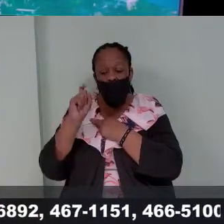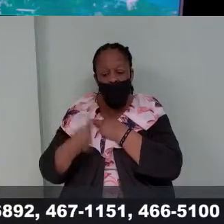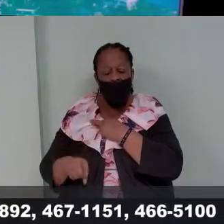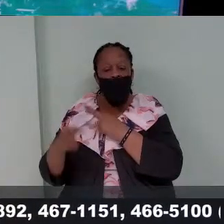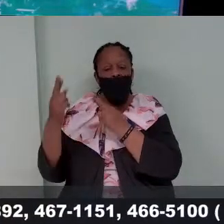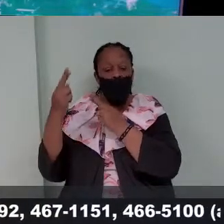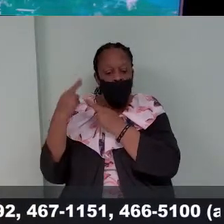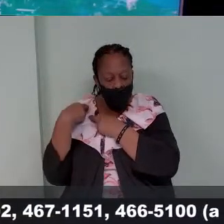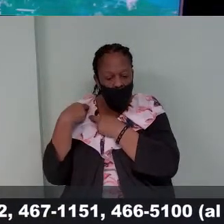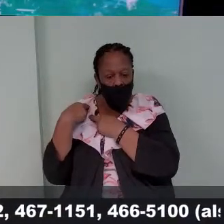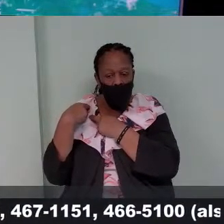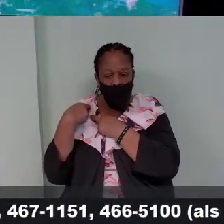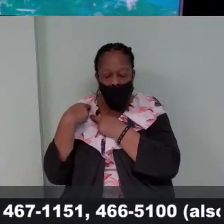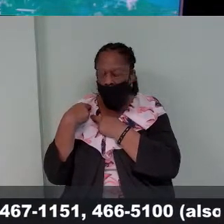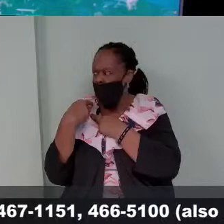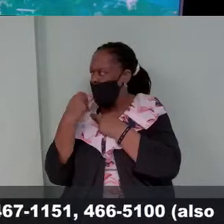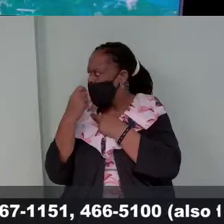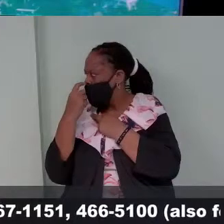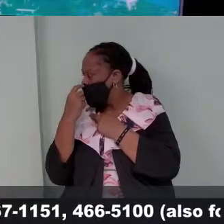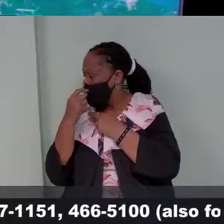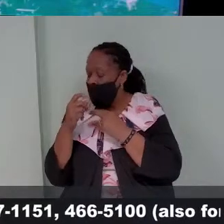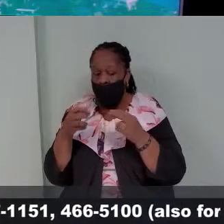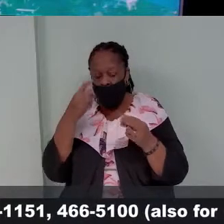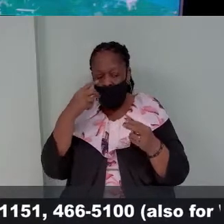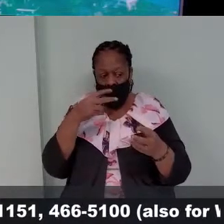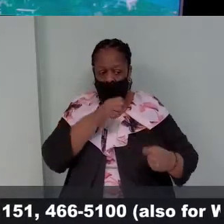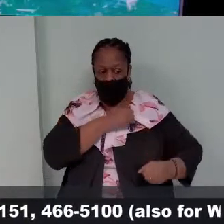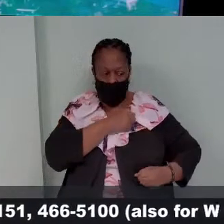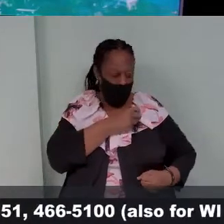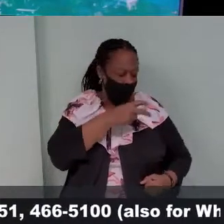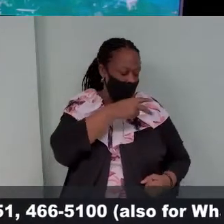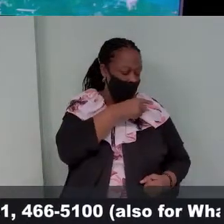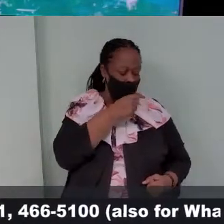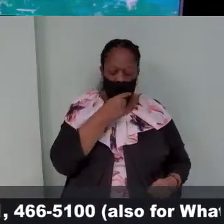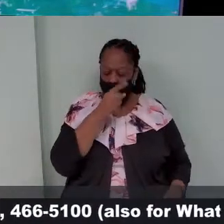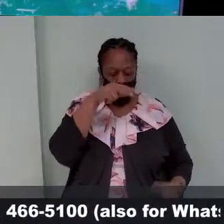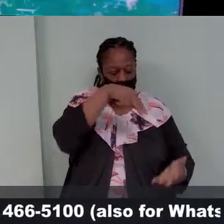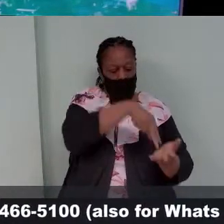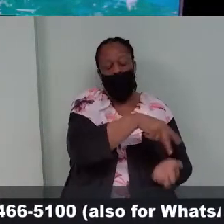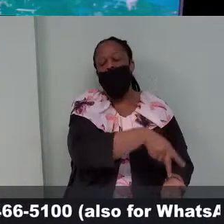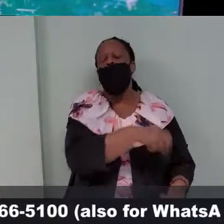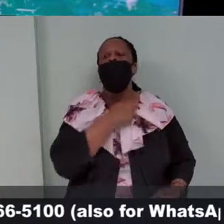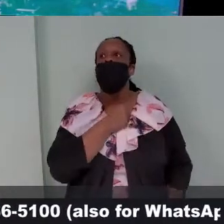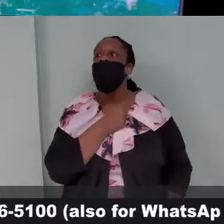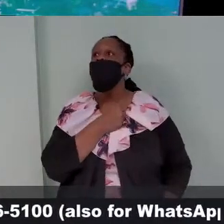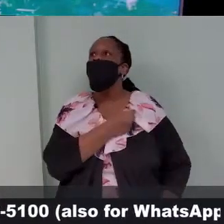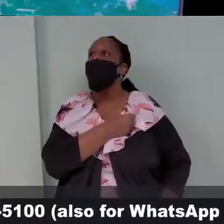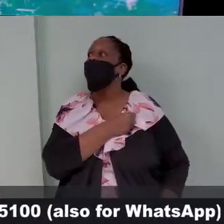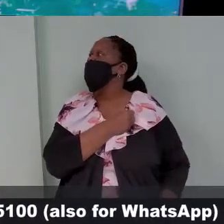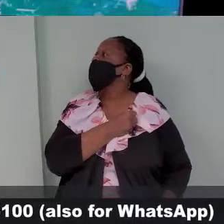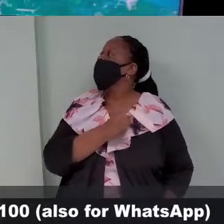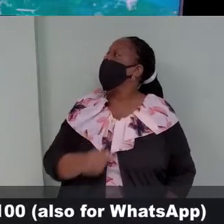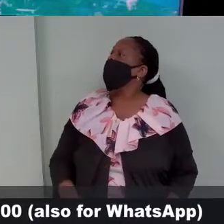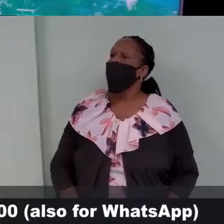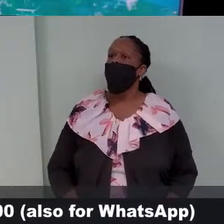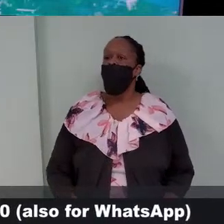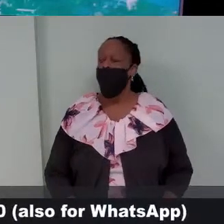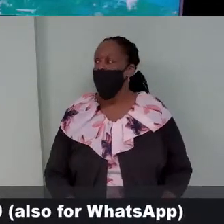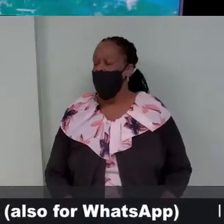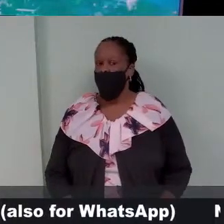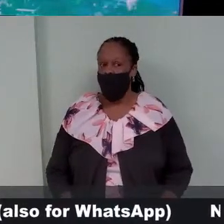are appealing to people's conscience. We say that to thine own self be true. And so when you're placed in quarantine, even if